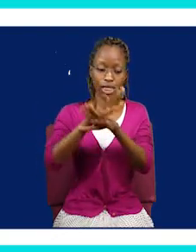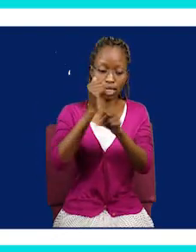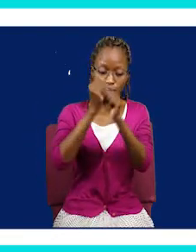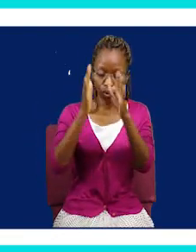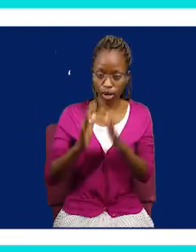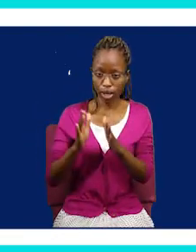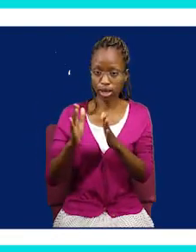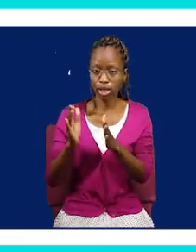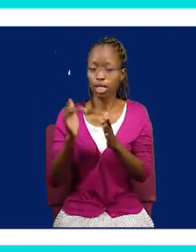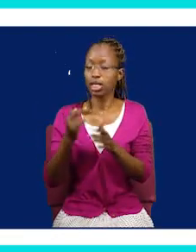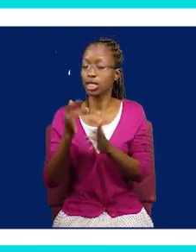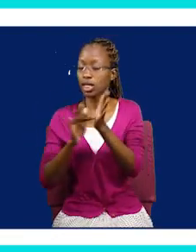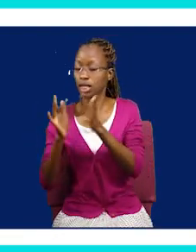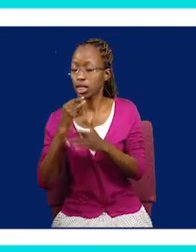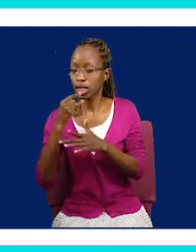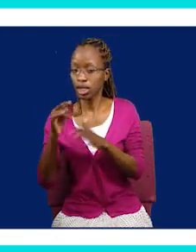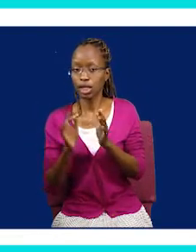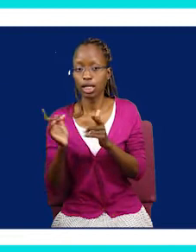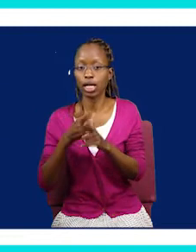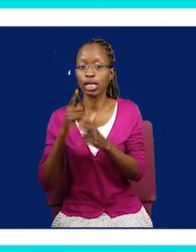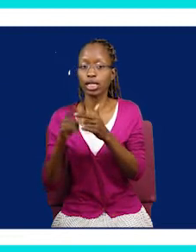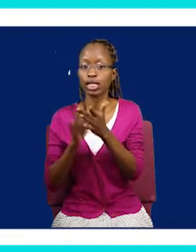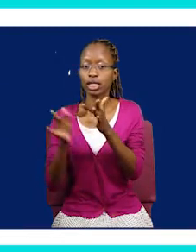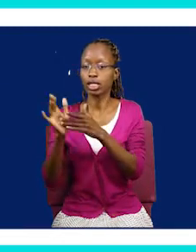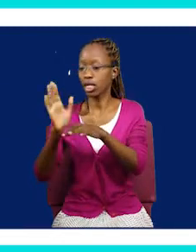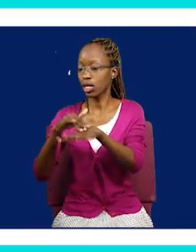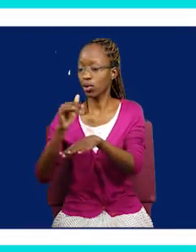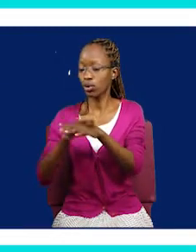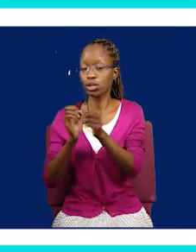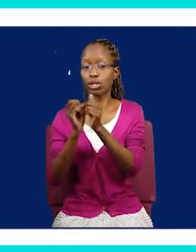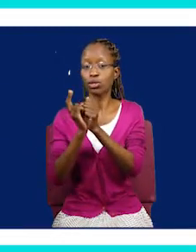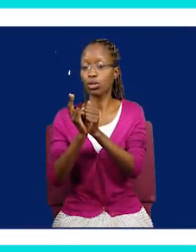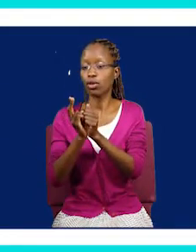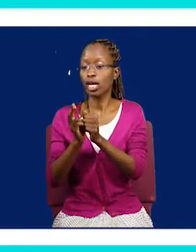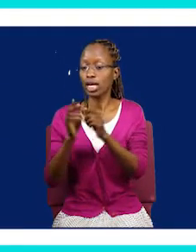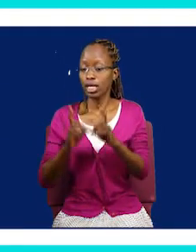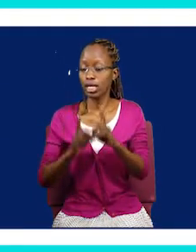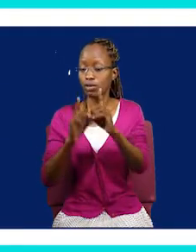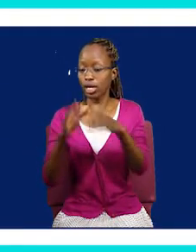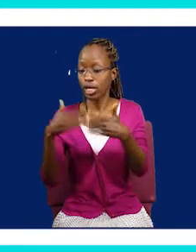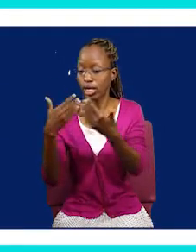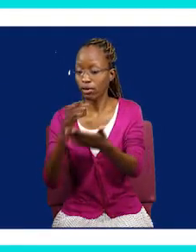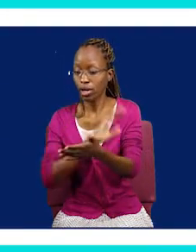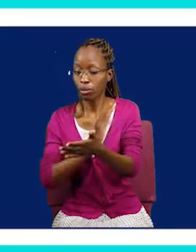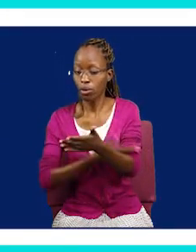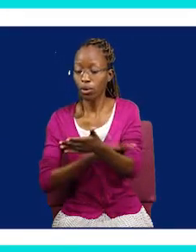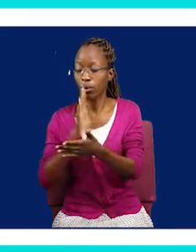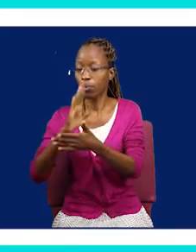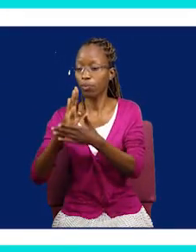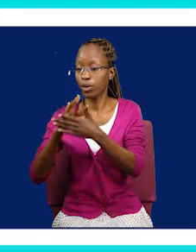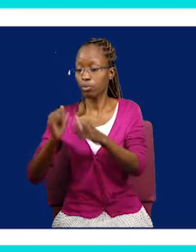to his field, said Jesus. Then Jesus called his 12 disciples to him, and he gave them power to be the